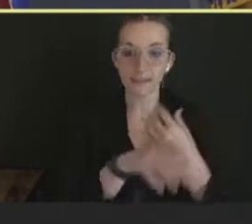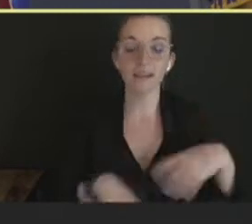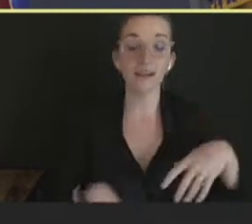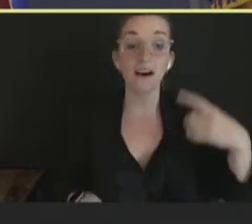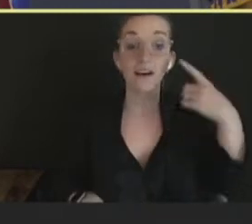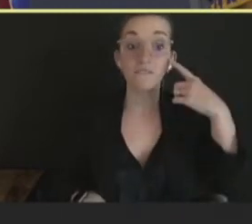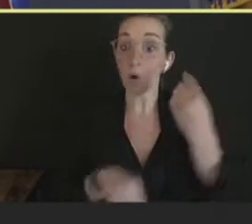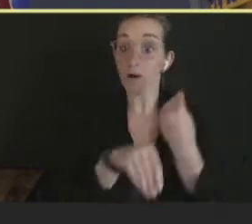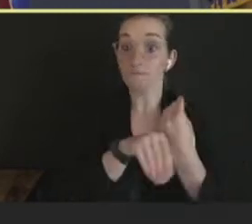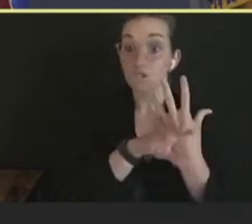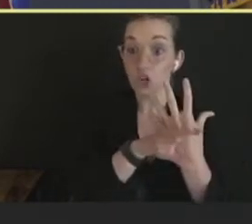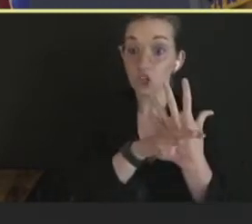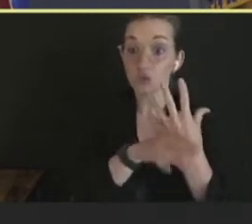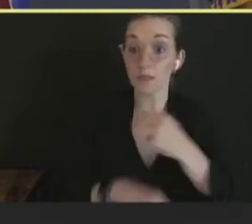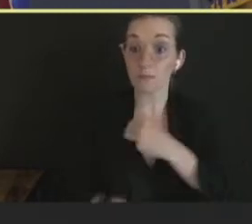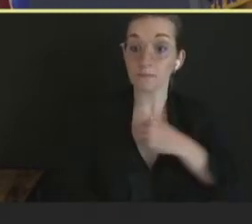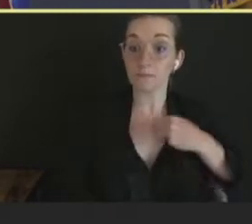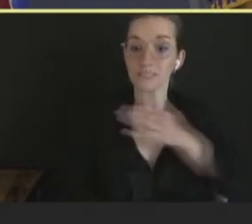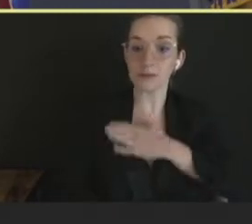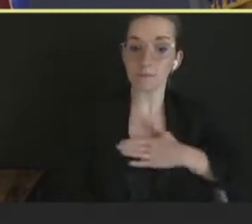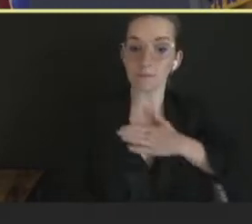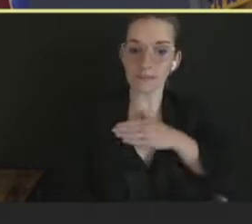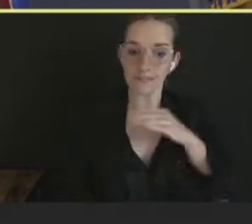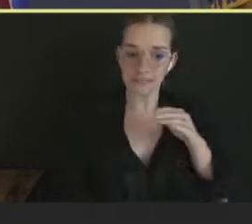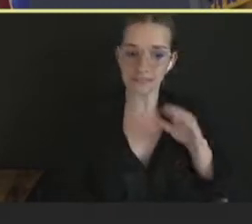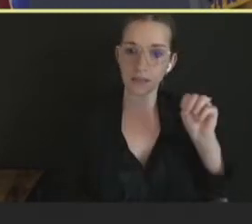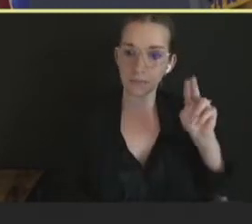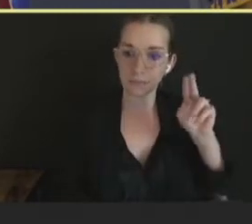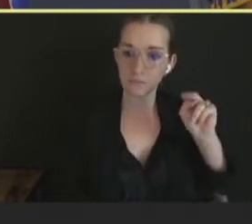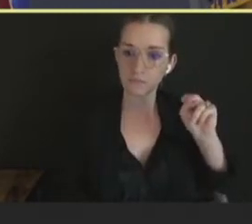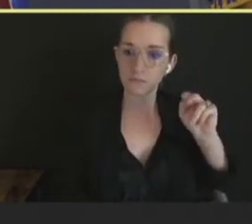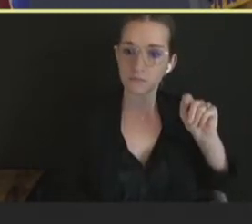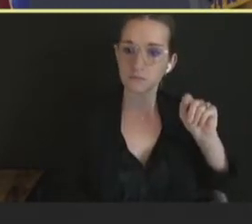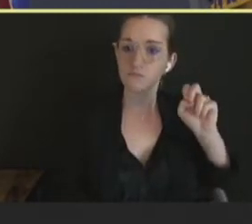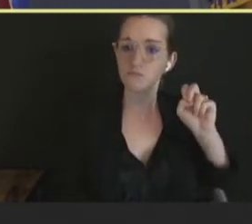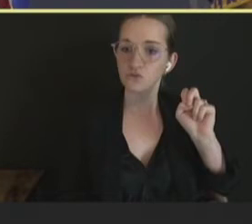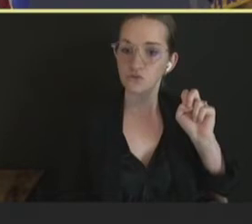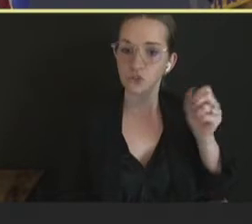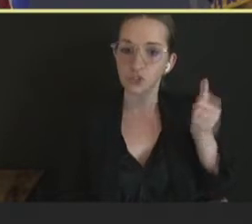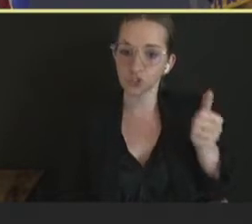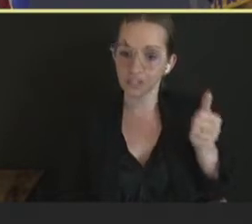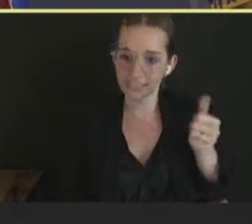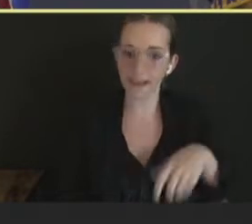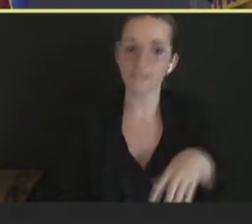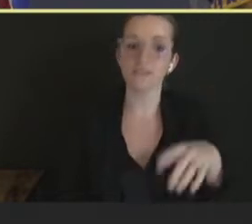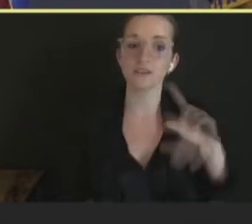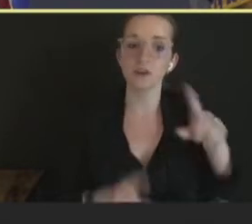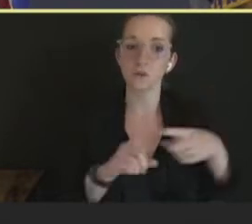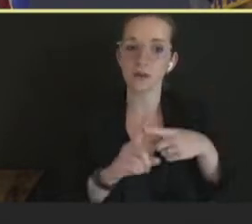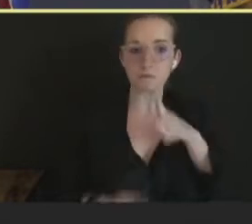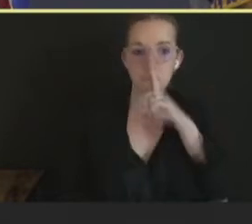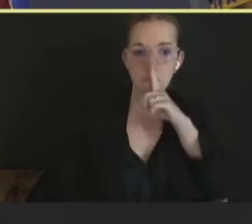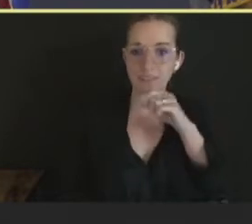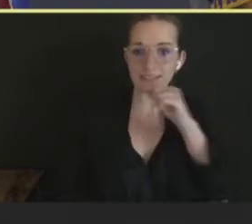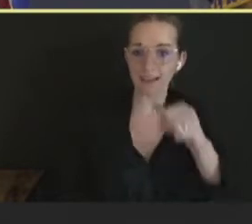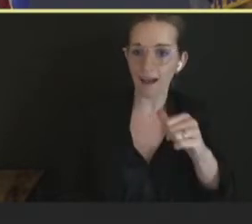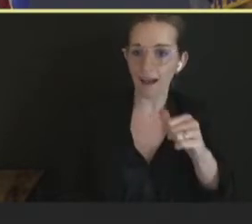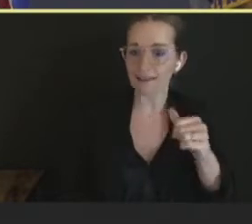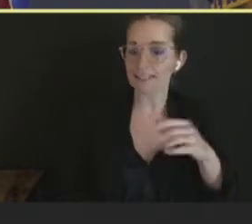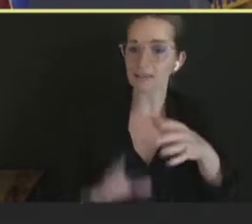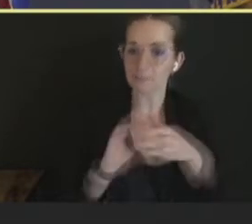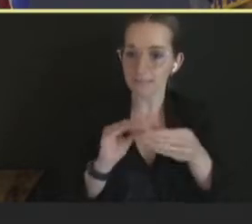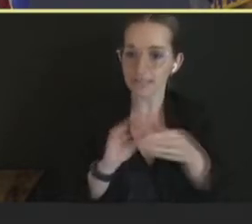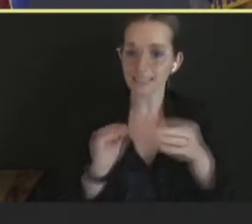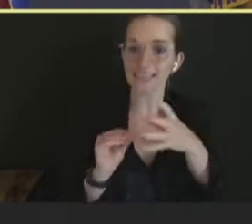please mute yourself when not speaking, and please don't use your camera unless you're presenting, asking a question, or answering a question. If you'd